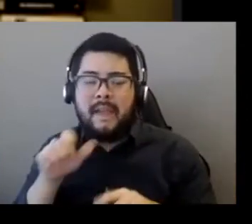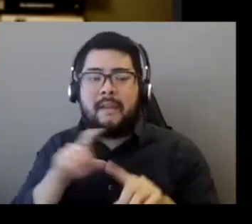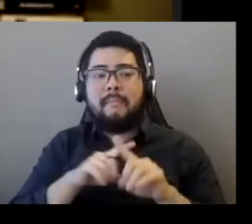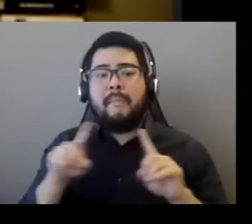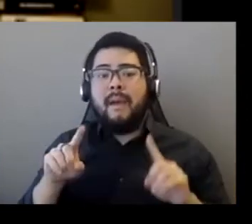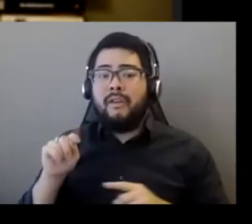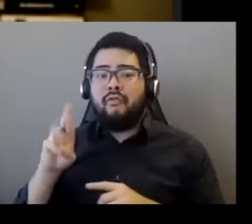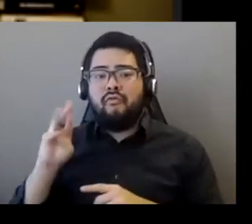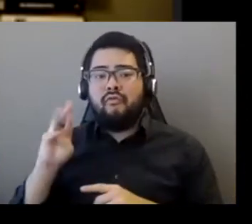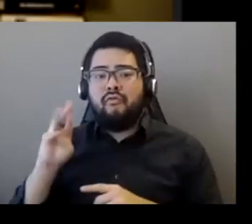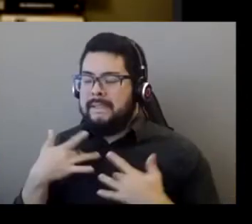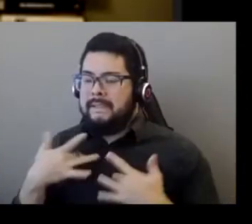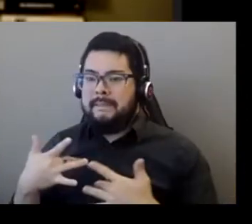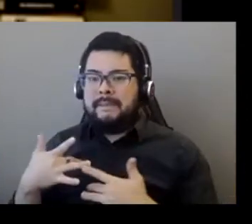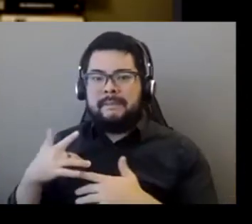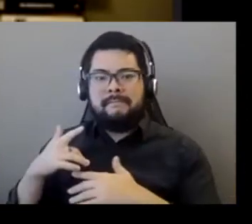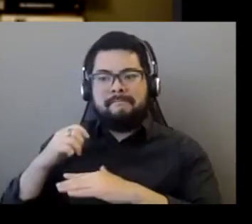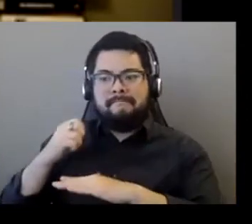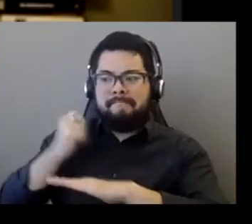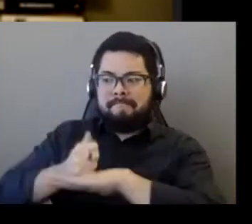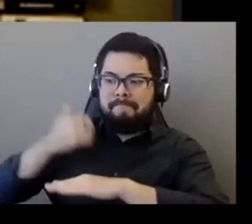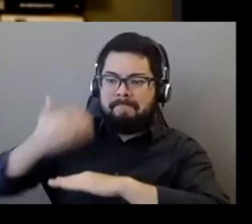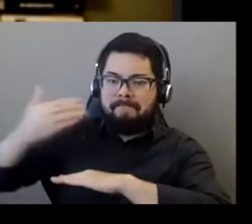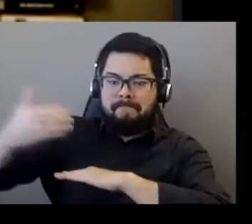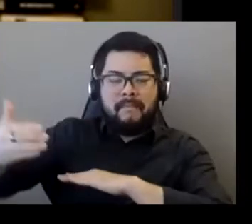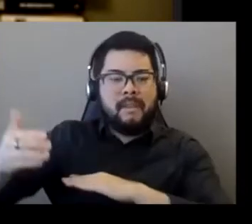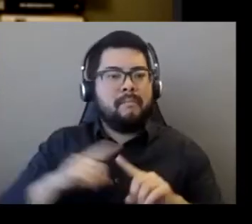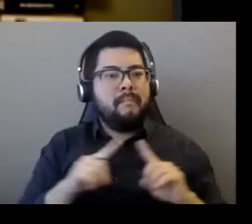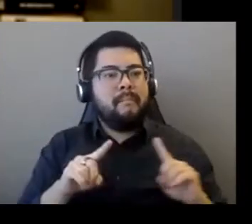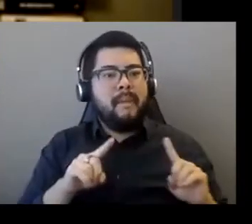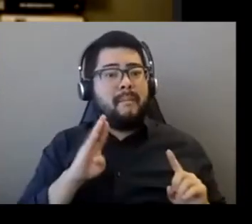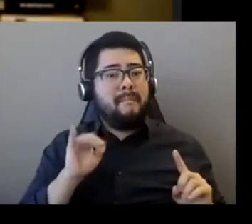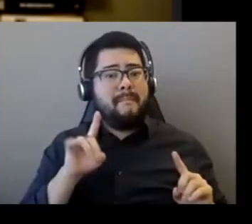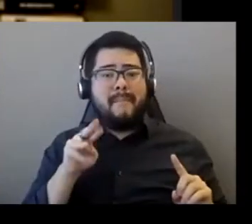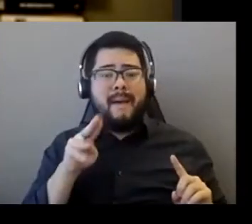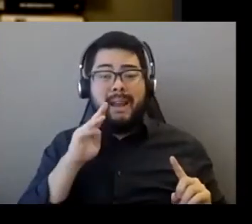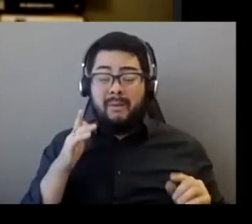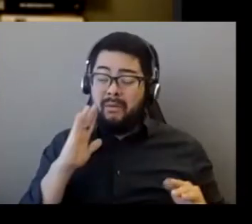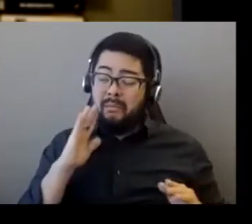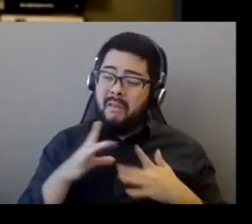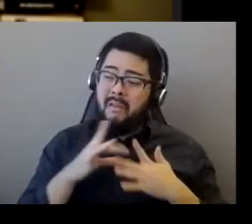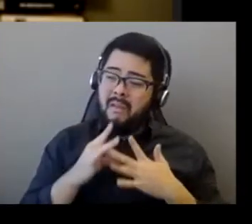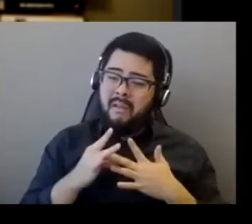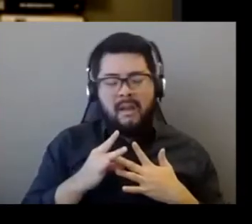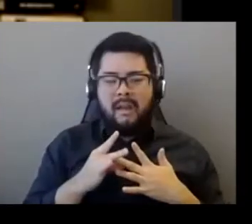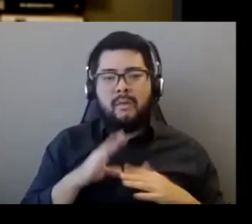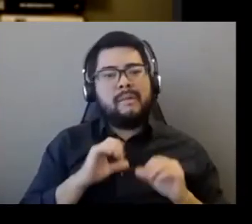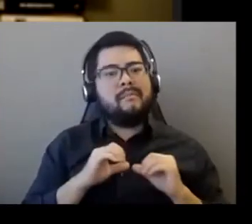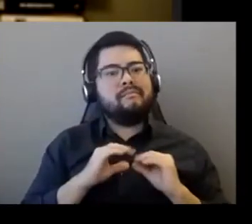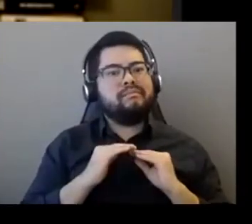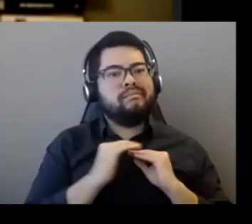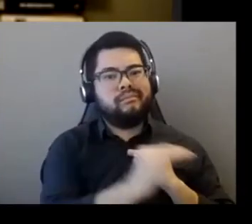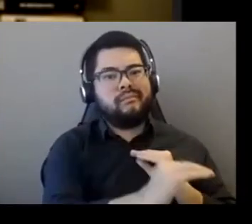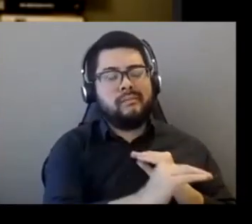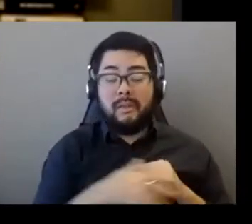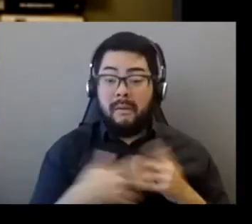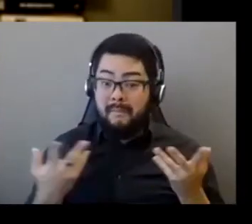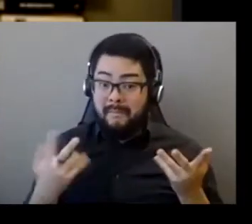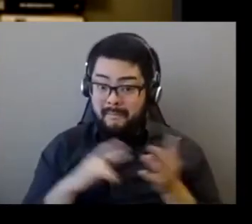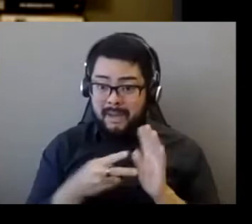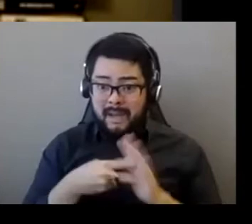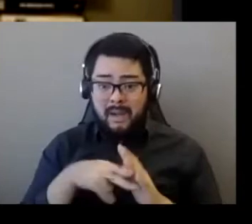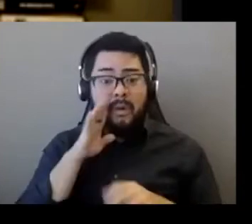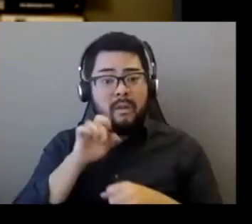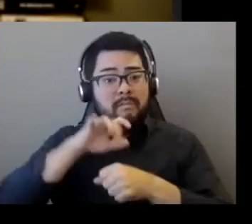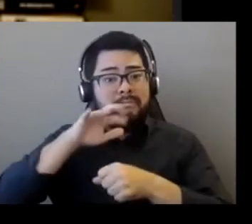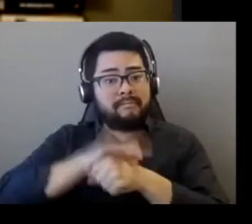is not going to lift that foot off the neck. You know, they're going to keep it there. They'll allow a little more air to go. So yeah, are you going to make a big deal